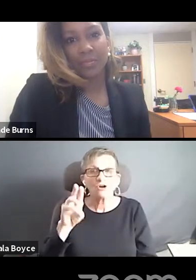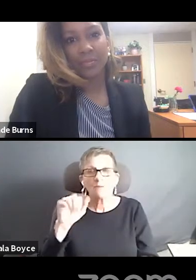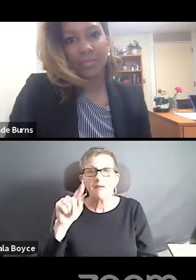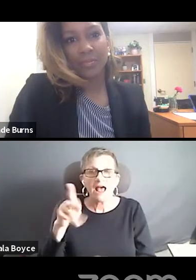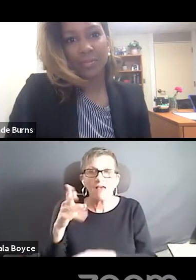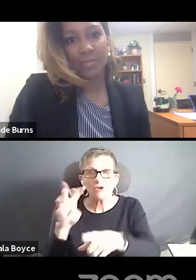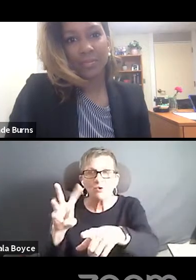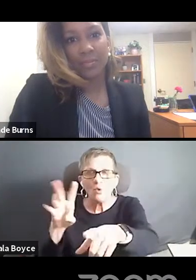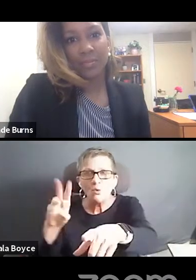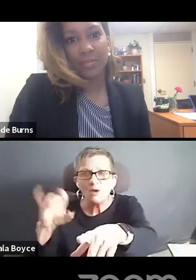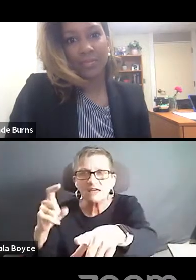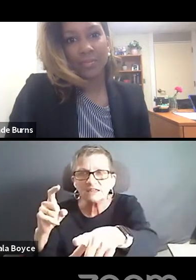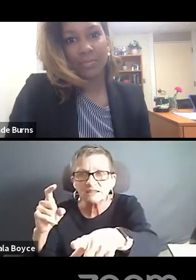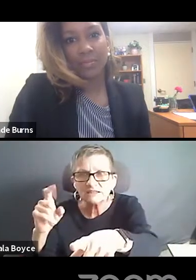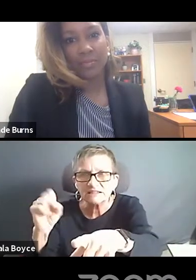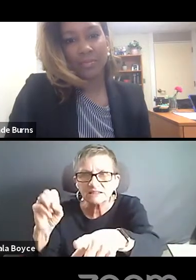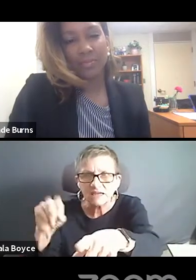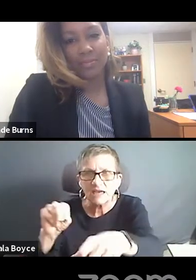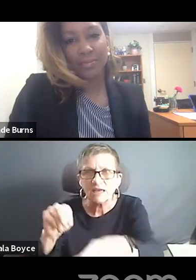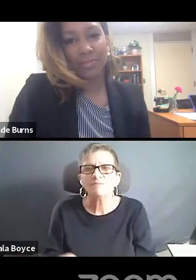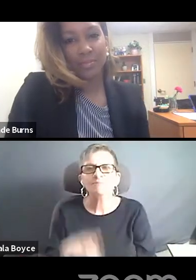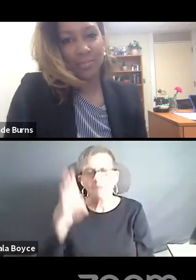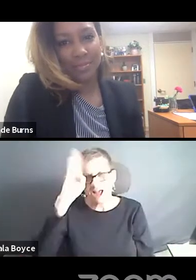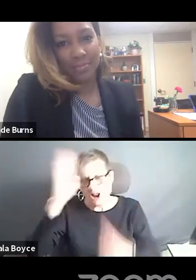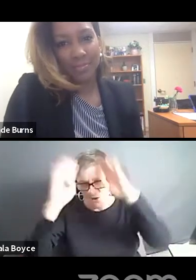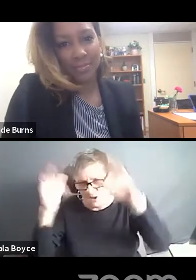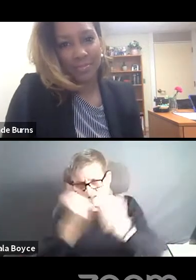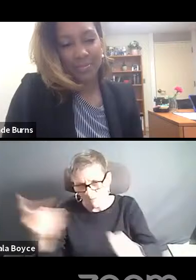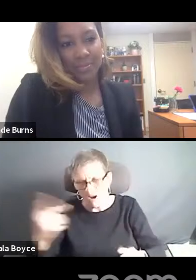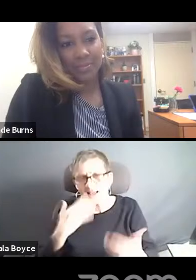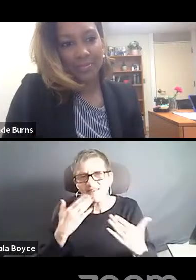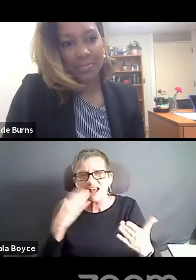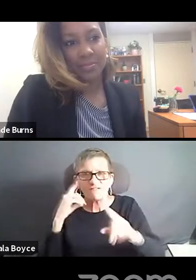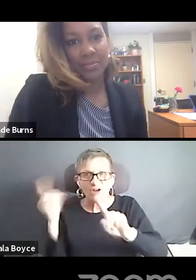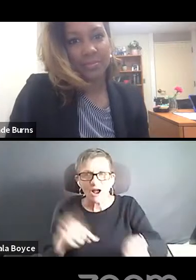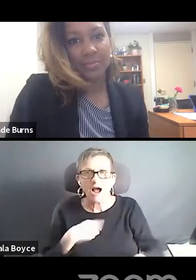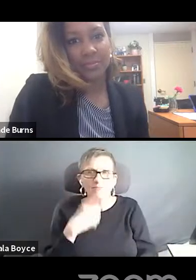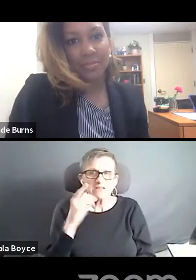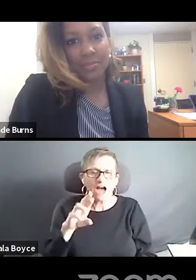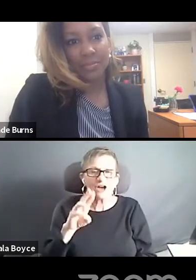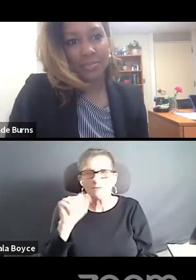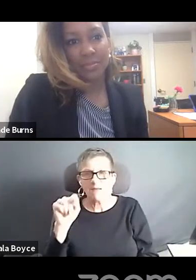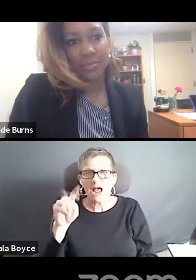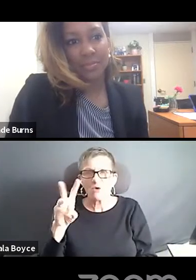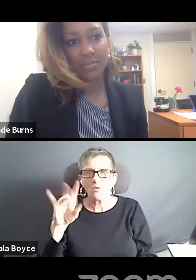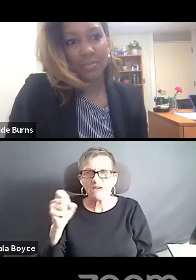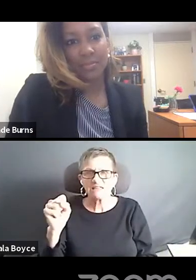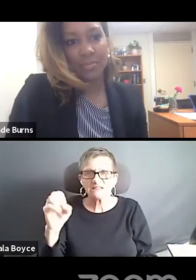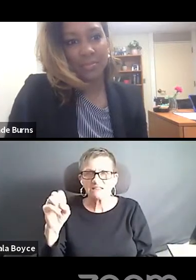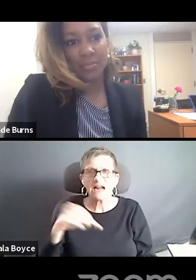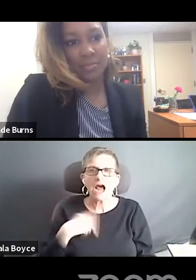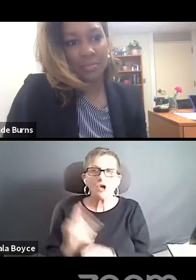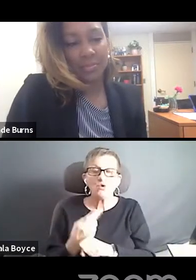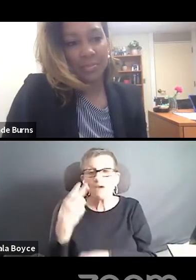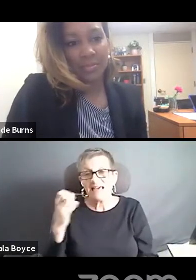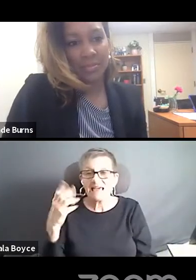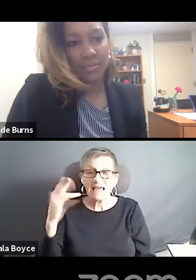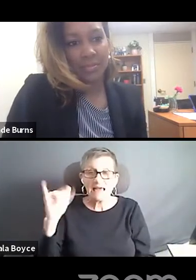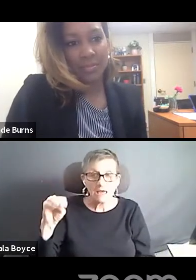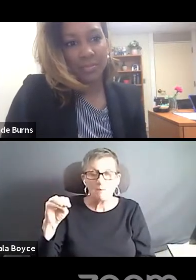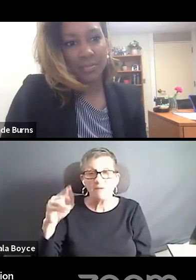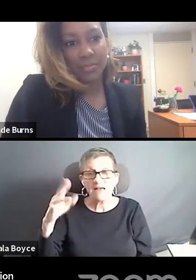introduce yourself? Hello, everyone, and thank you for being here. I'm Dr. Matt Wixson. I use he, him, his